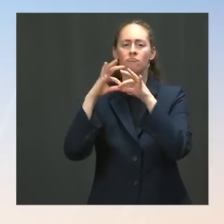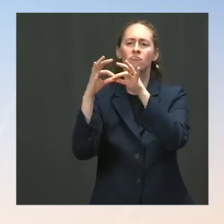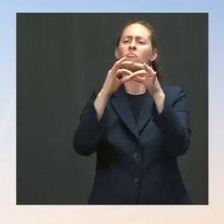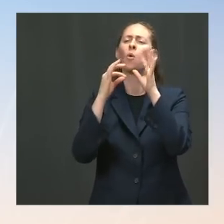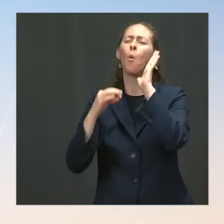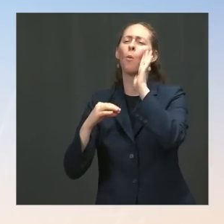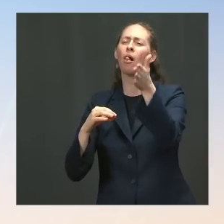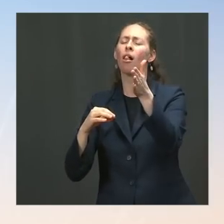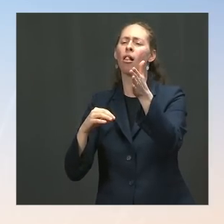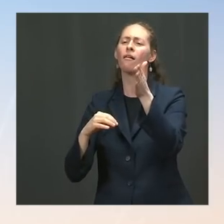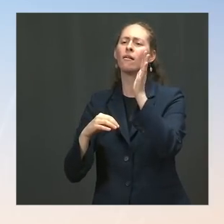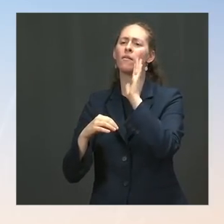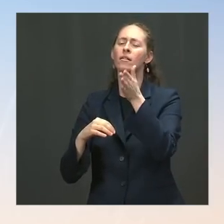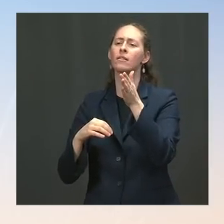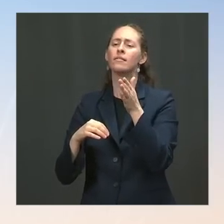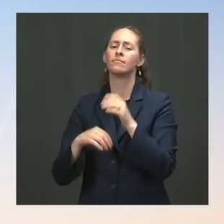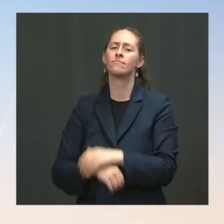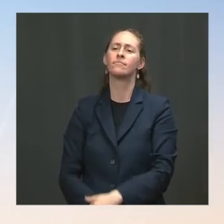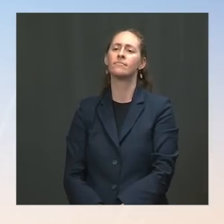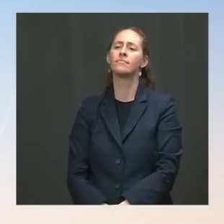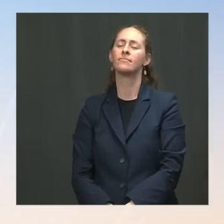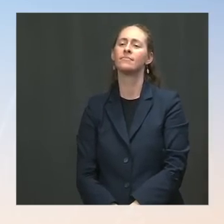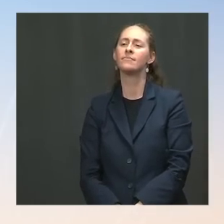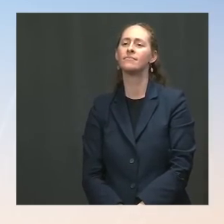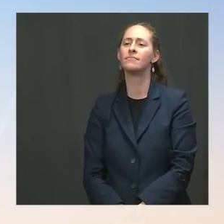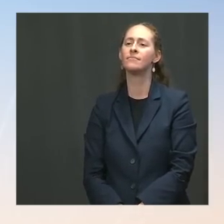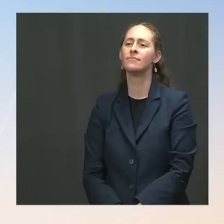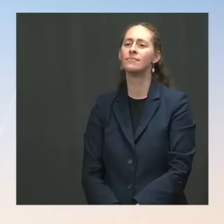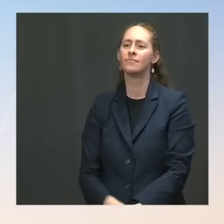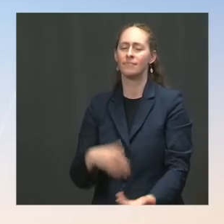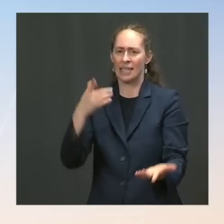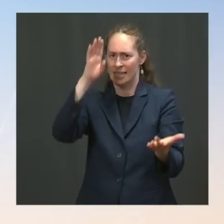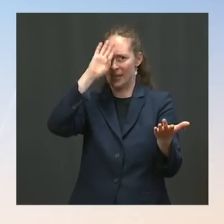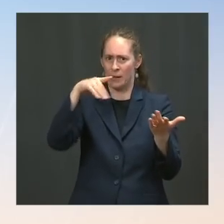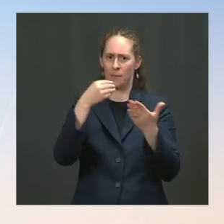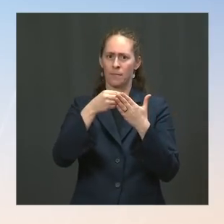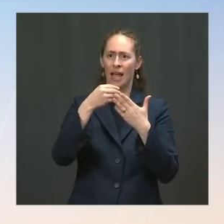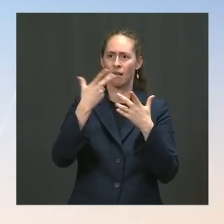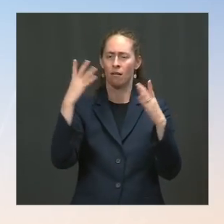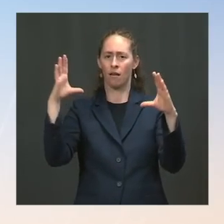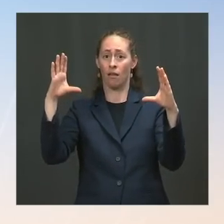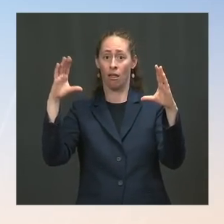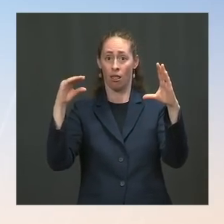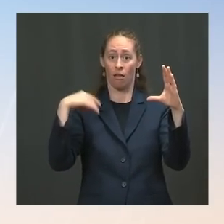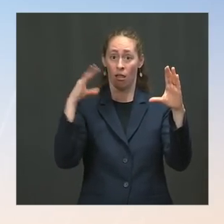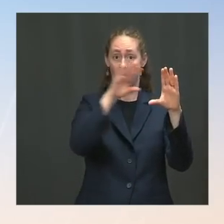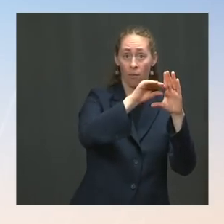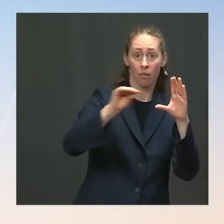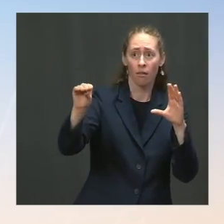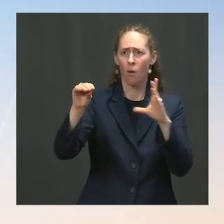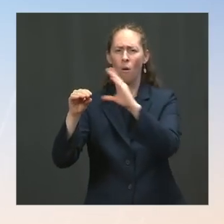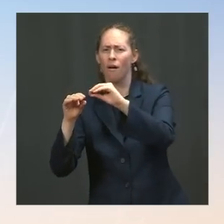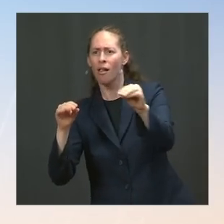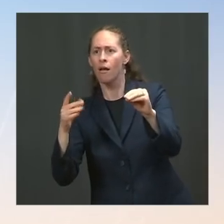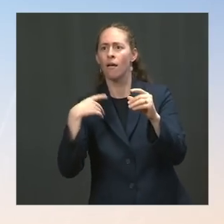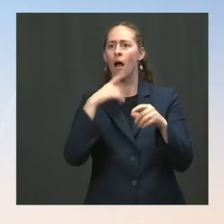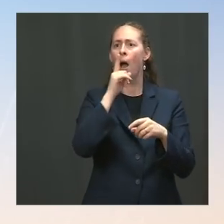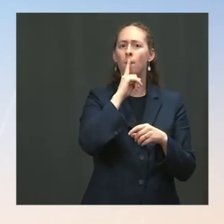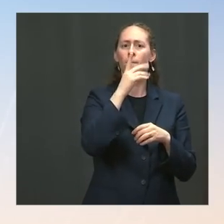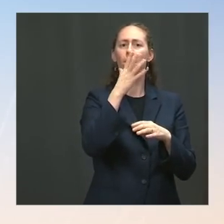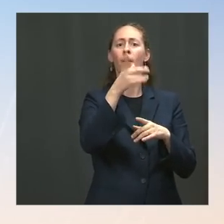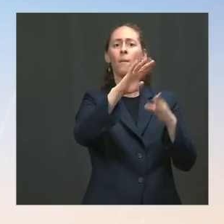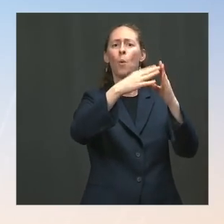focused on the reality of funds being needed in communities across the country as we are still in the midst of fighting a